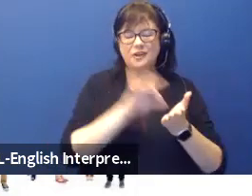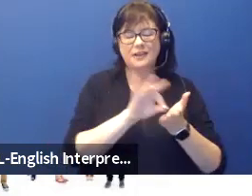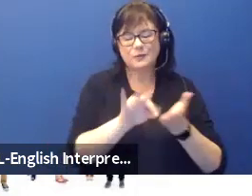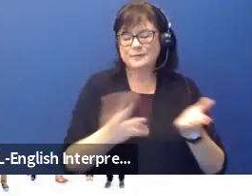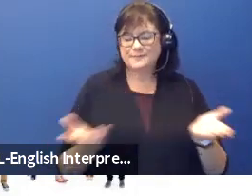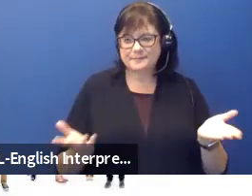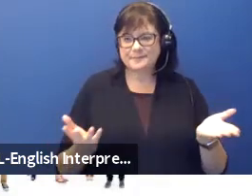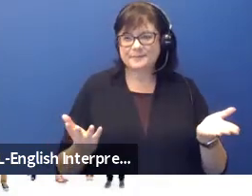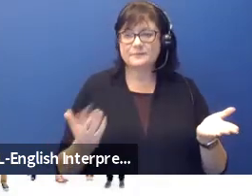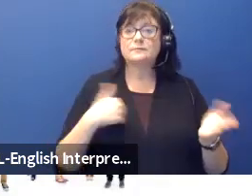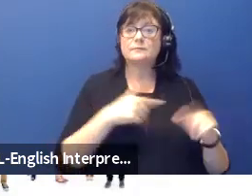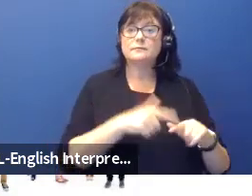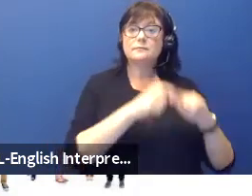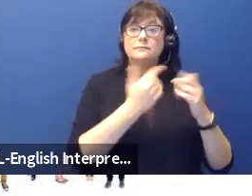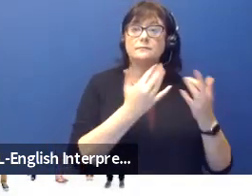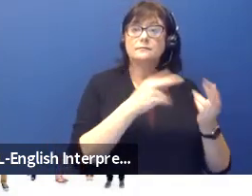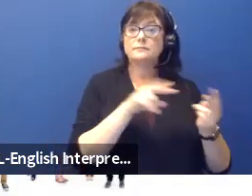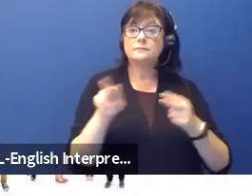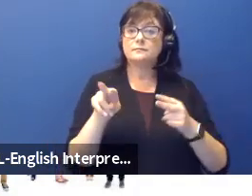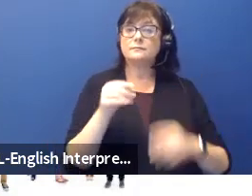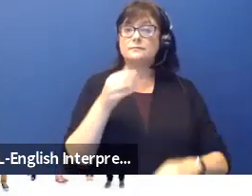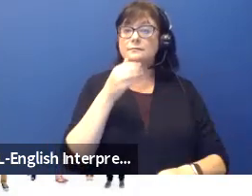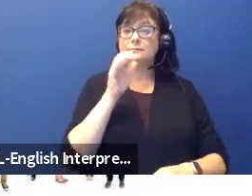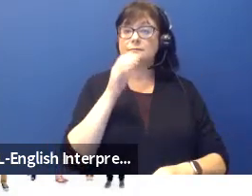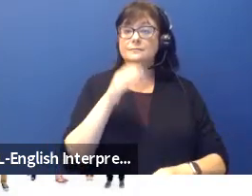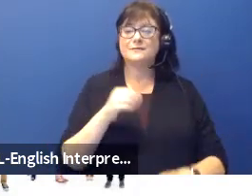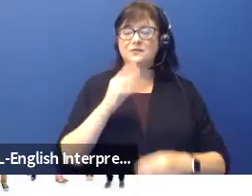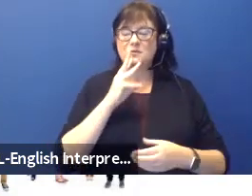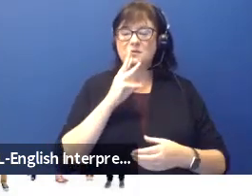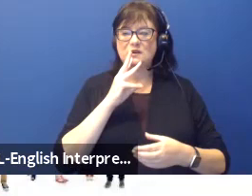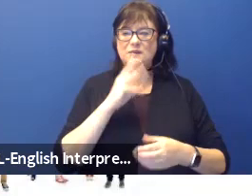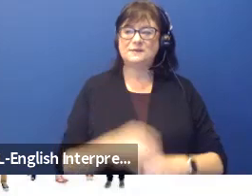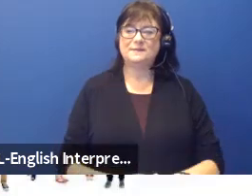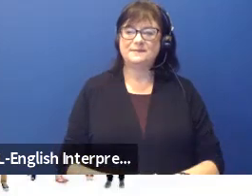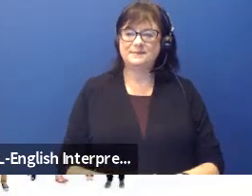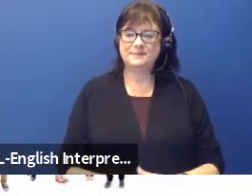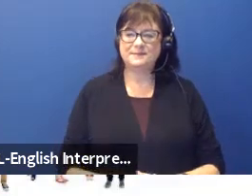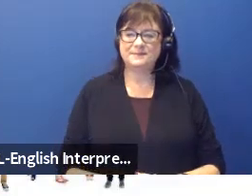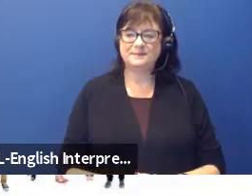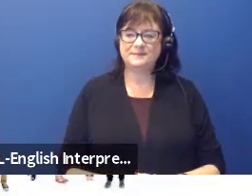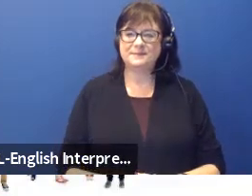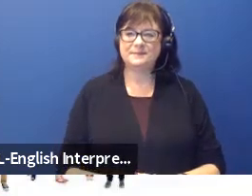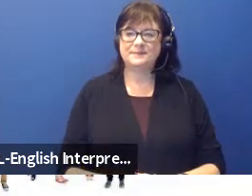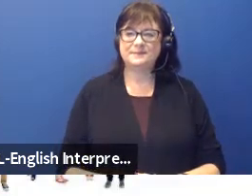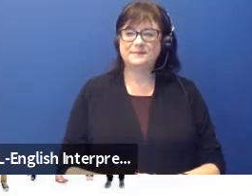Pause for a sec. I'm going to take a water break for 1 minute.